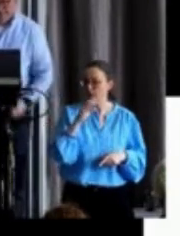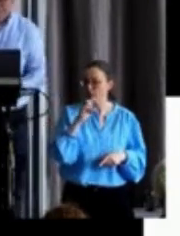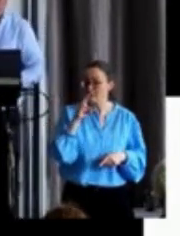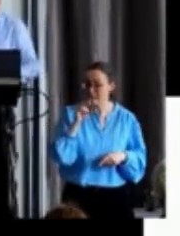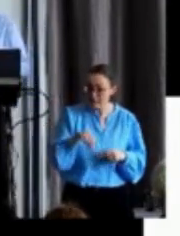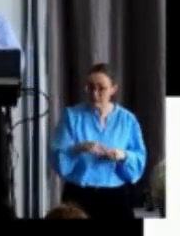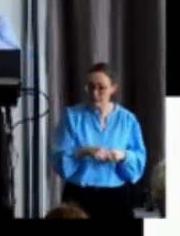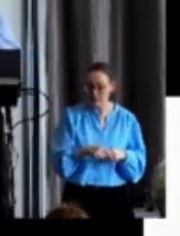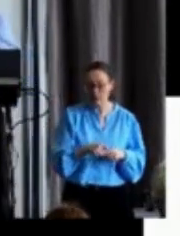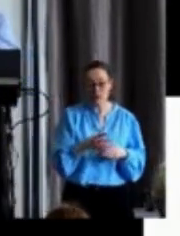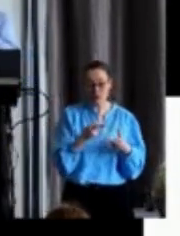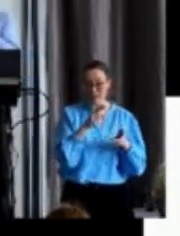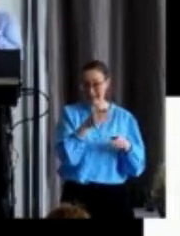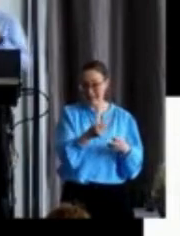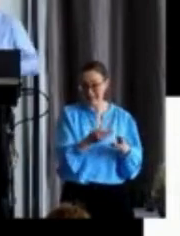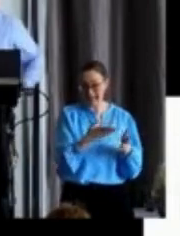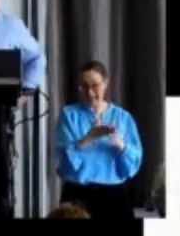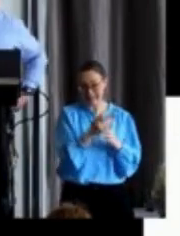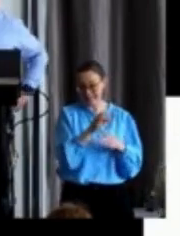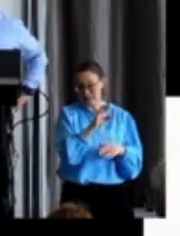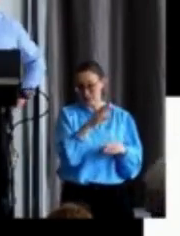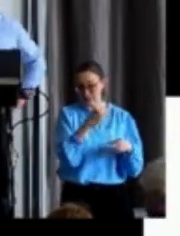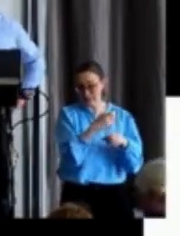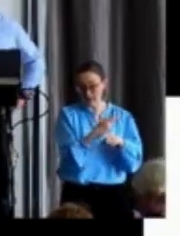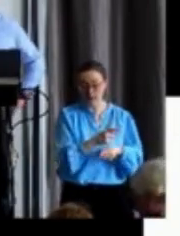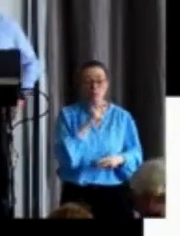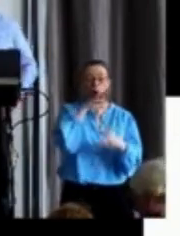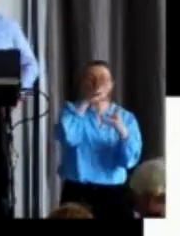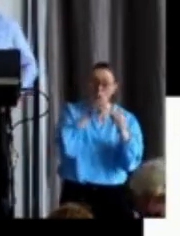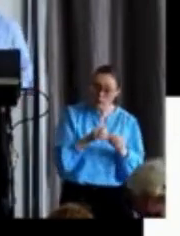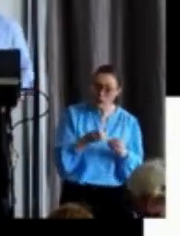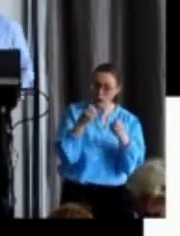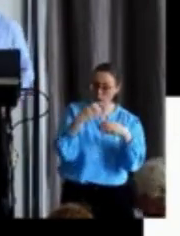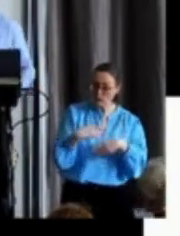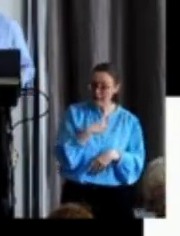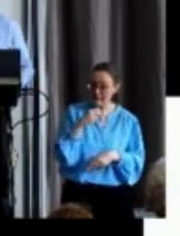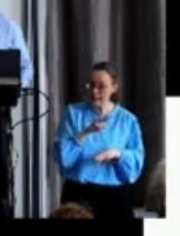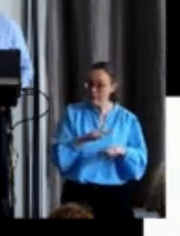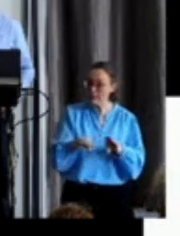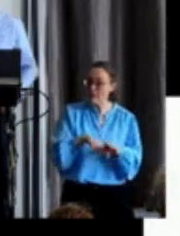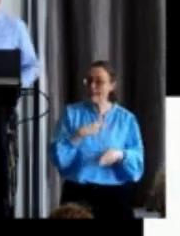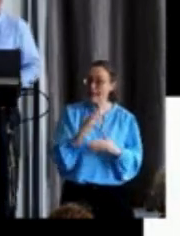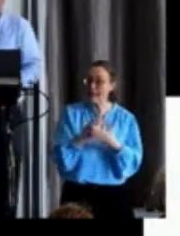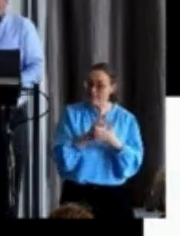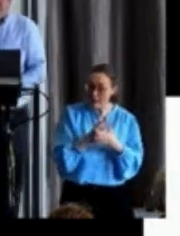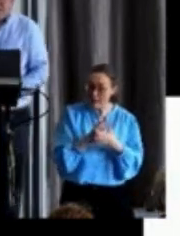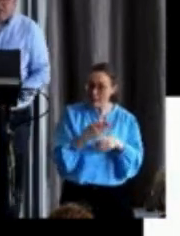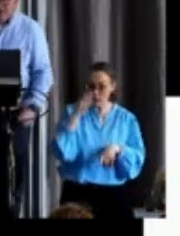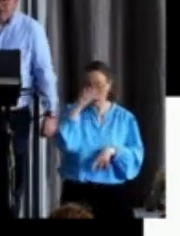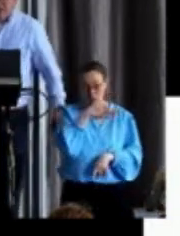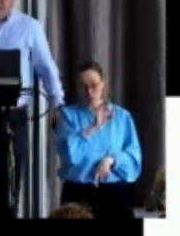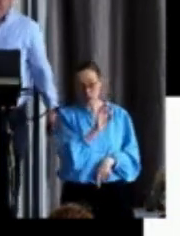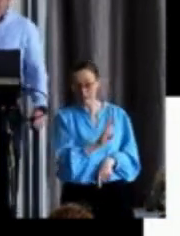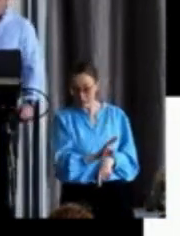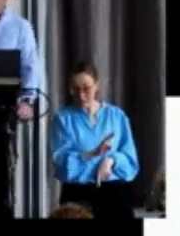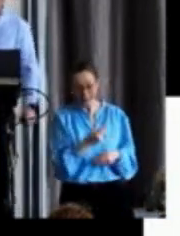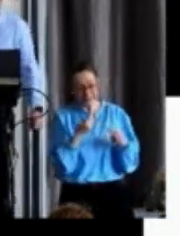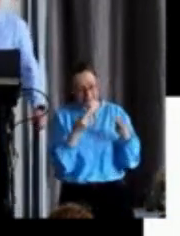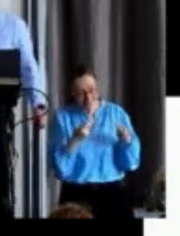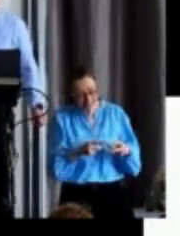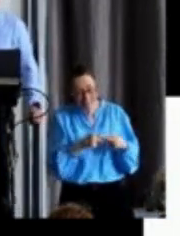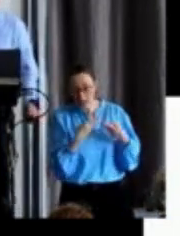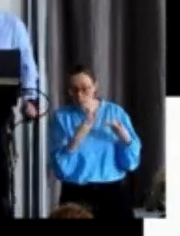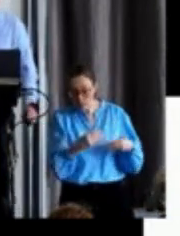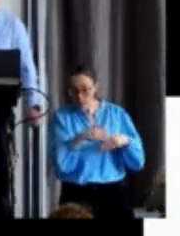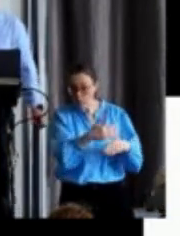care. So overall, the findings indicate that people with epilepsy attending their GPs need and want